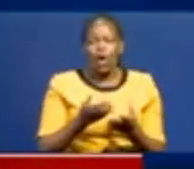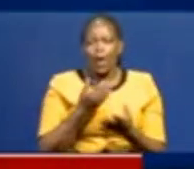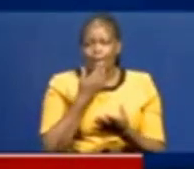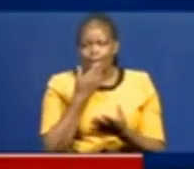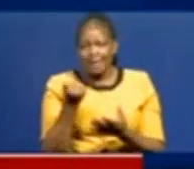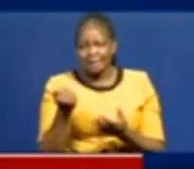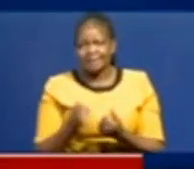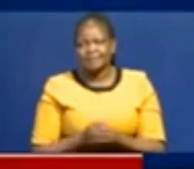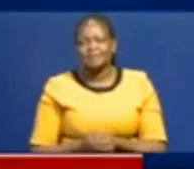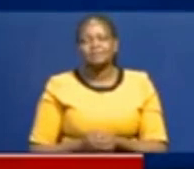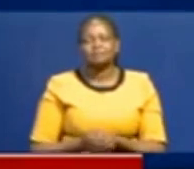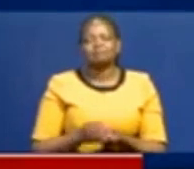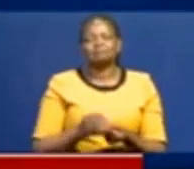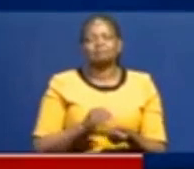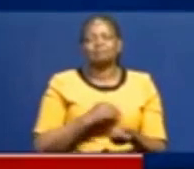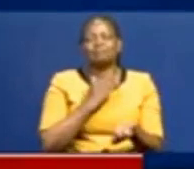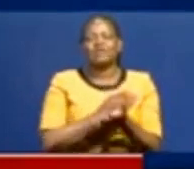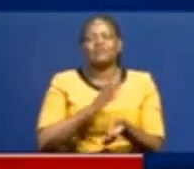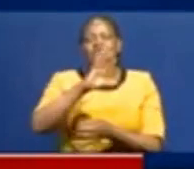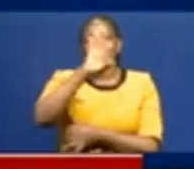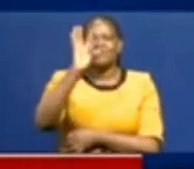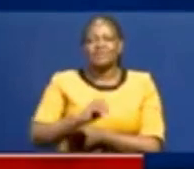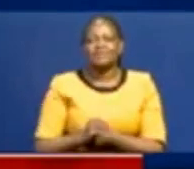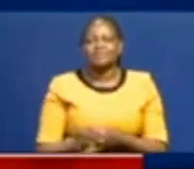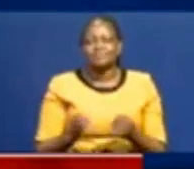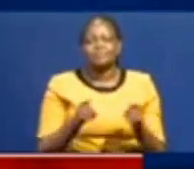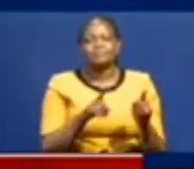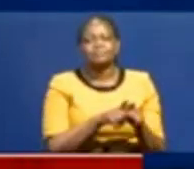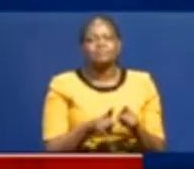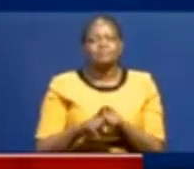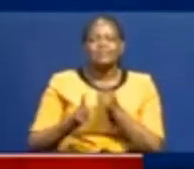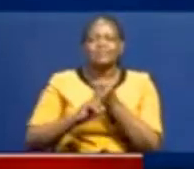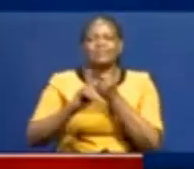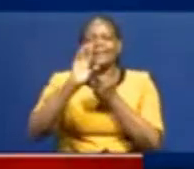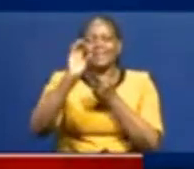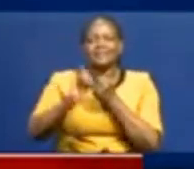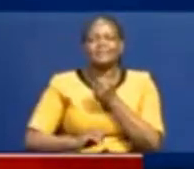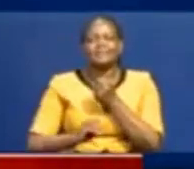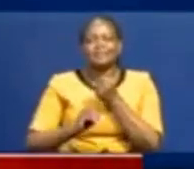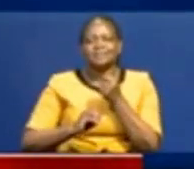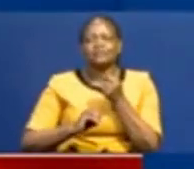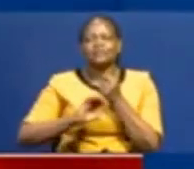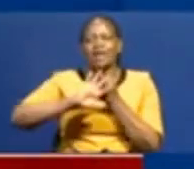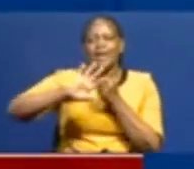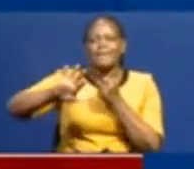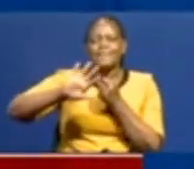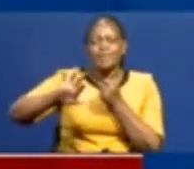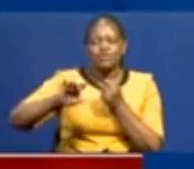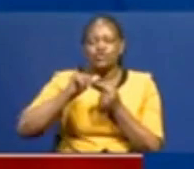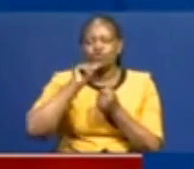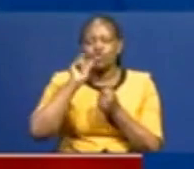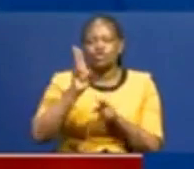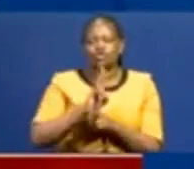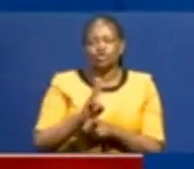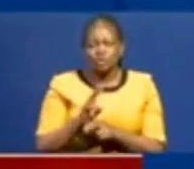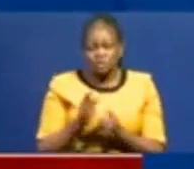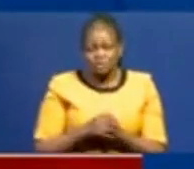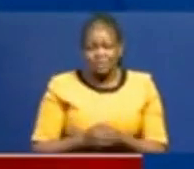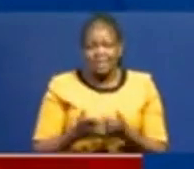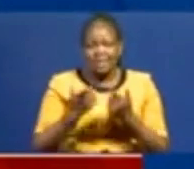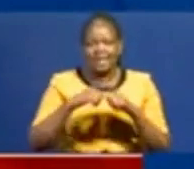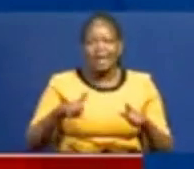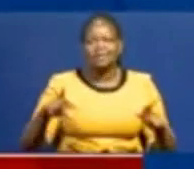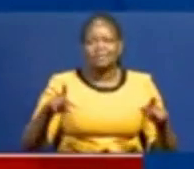solar potential is in Africa, as well as 60% of the remaining unused arable